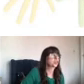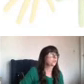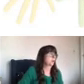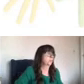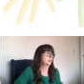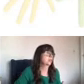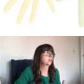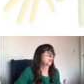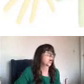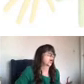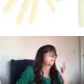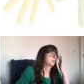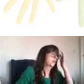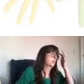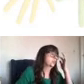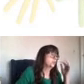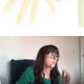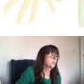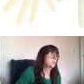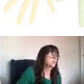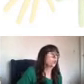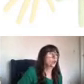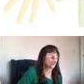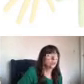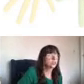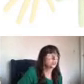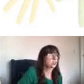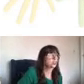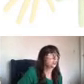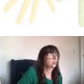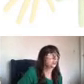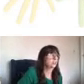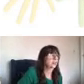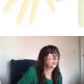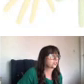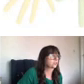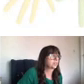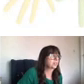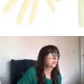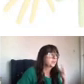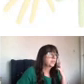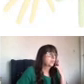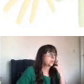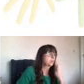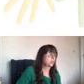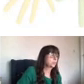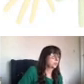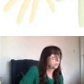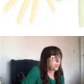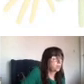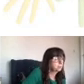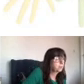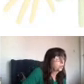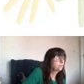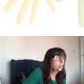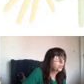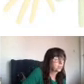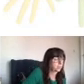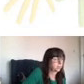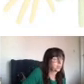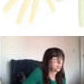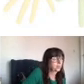too. So that could be interpreters or coders, which are children of deaf adults who can hear. There are those